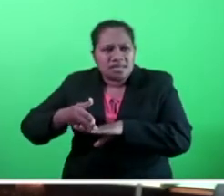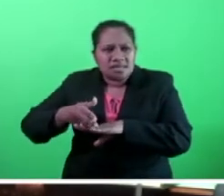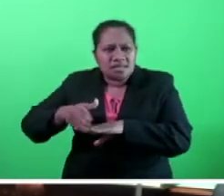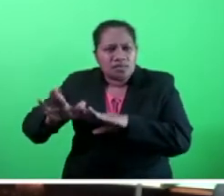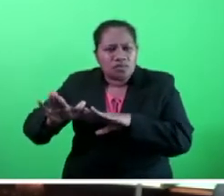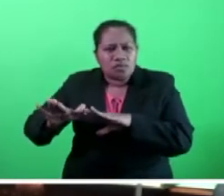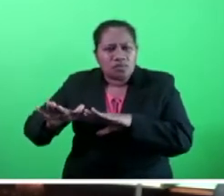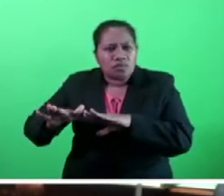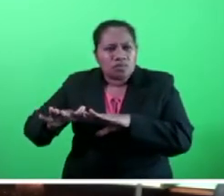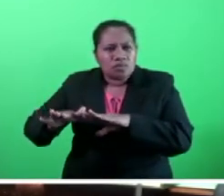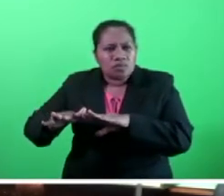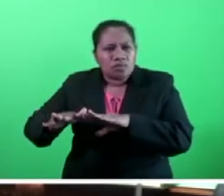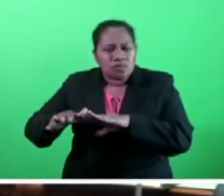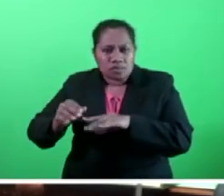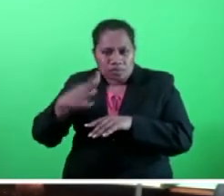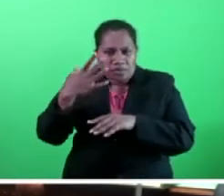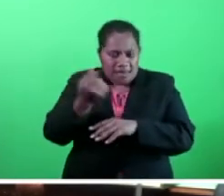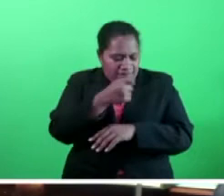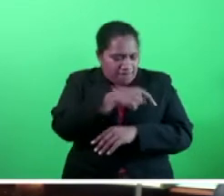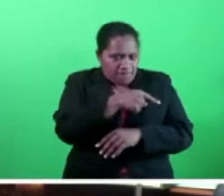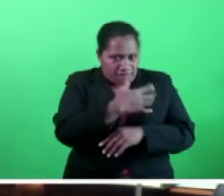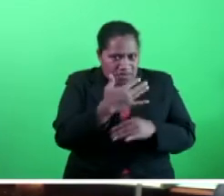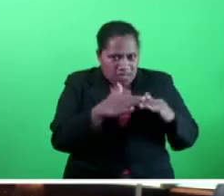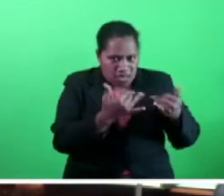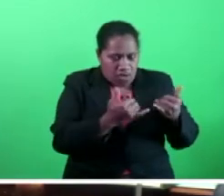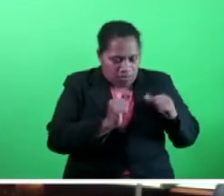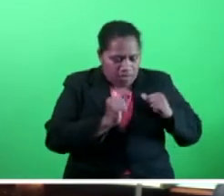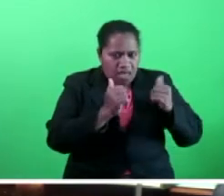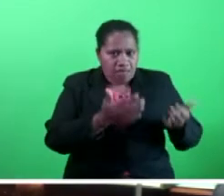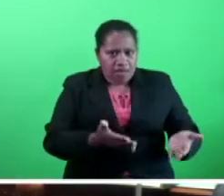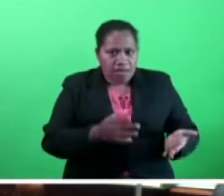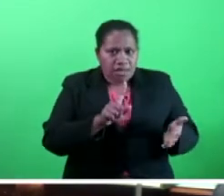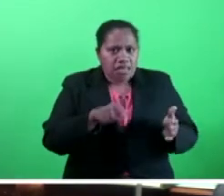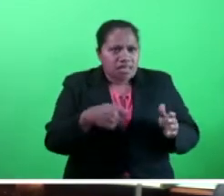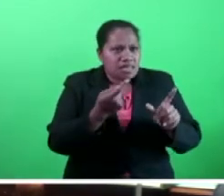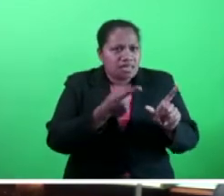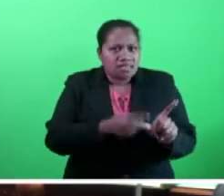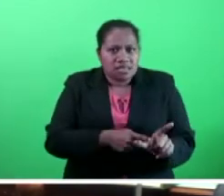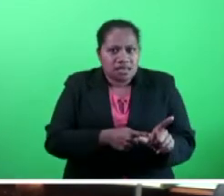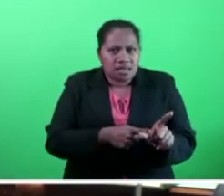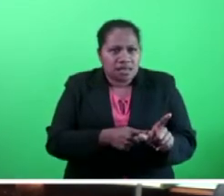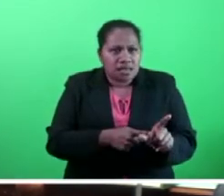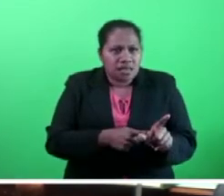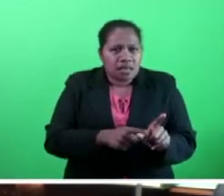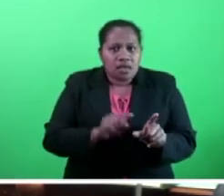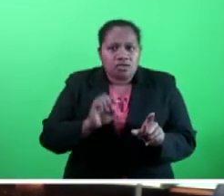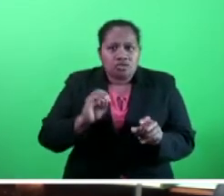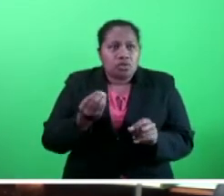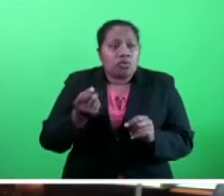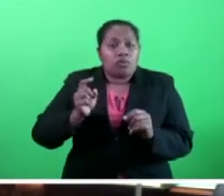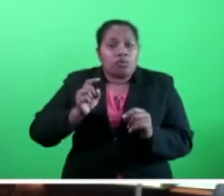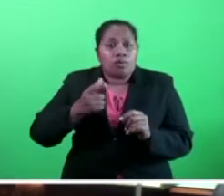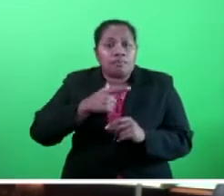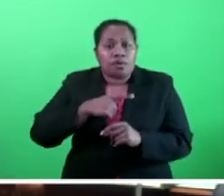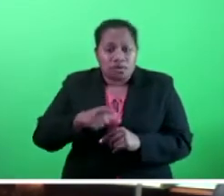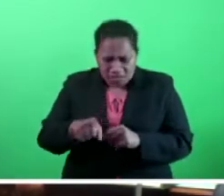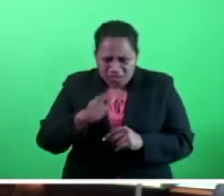available by end of this year. So, Mr. Speaker, what we did, because we could not